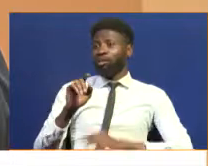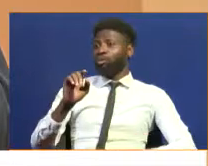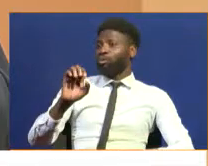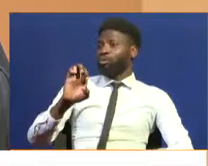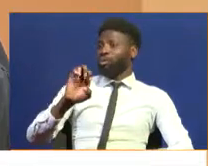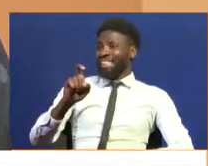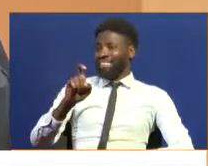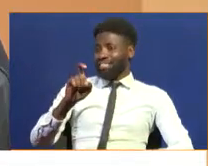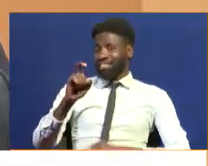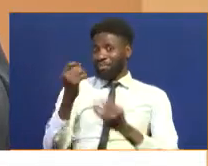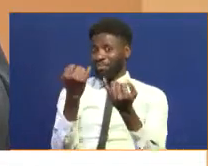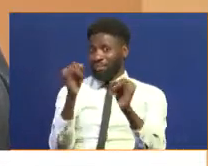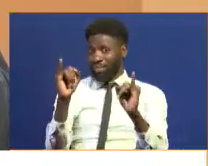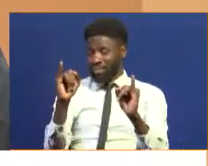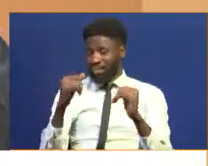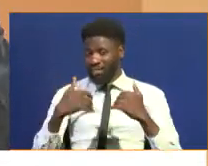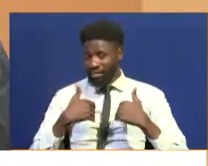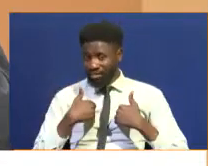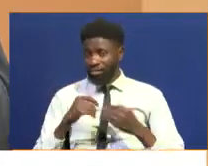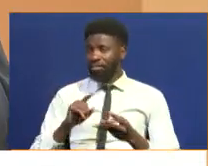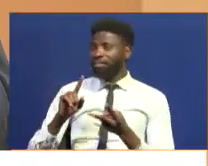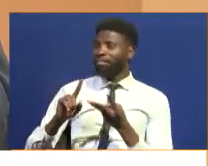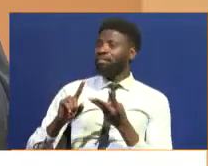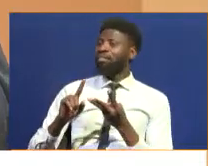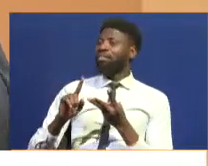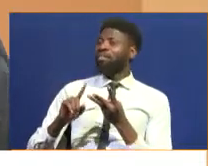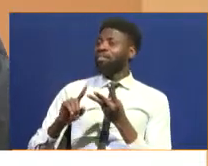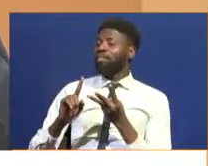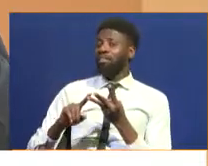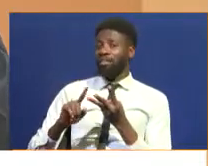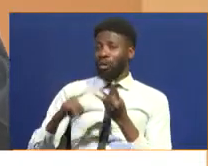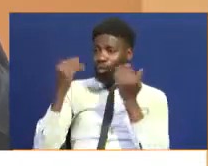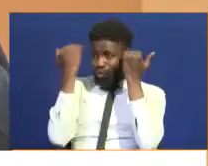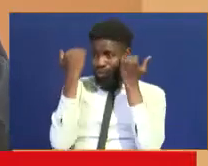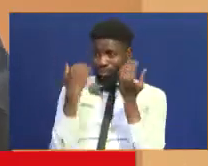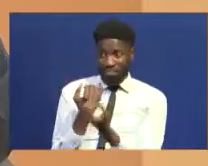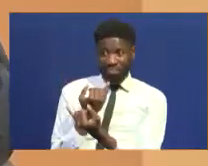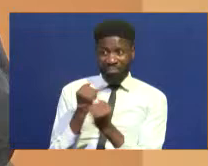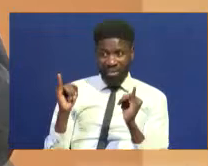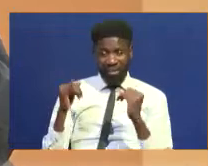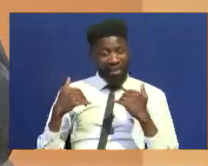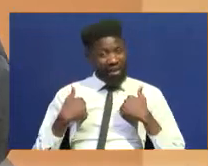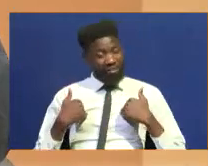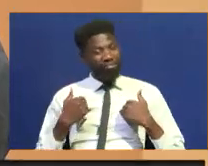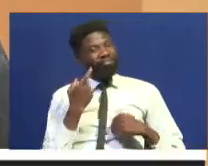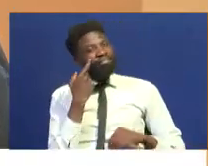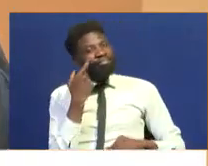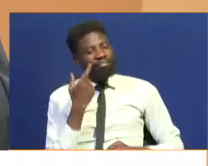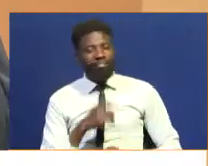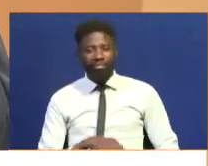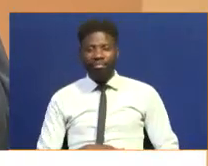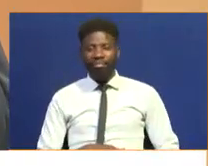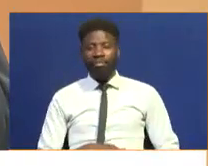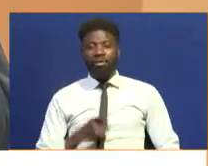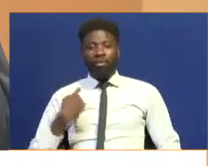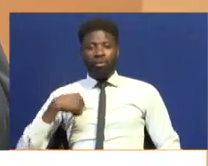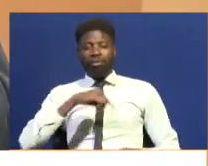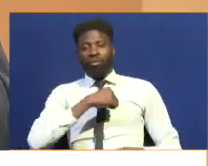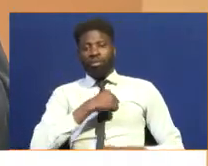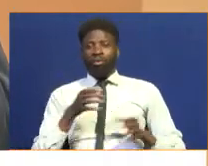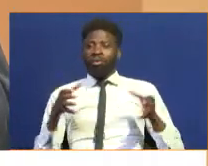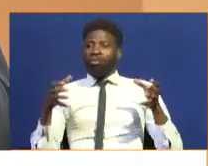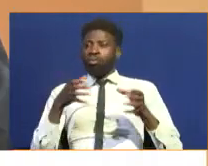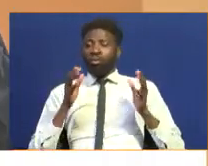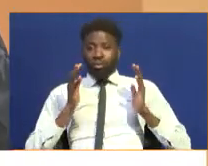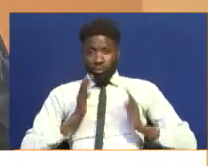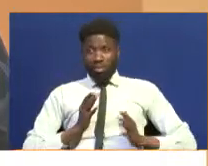as concerned Kenyans, as a human rights activist, as one of the people who actively participated